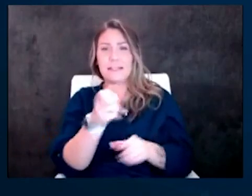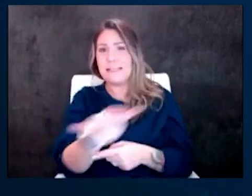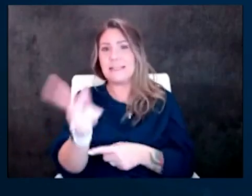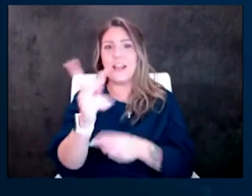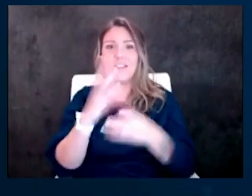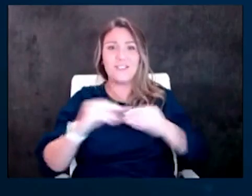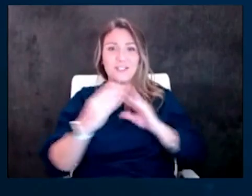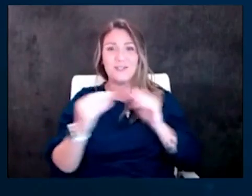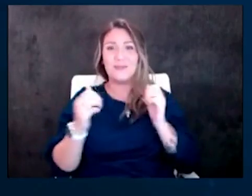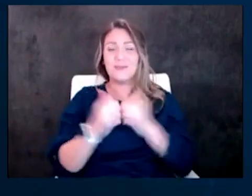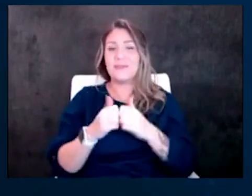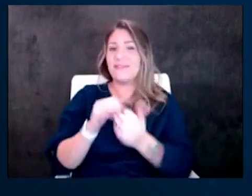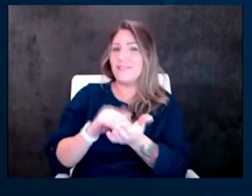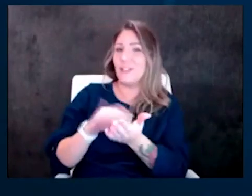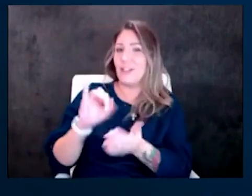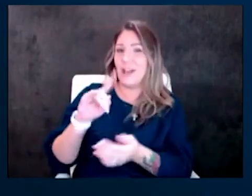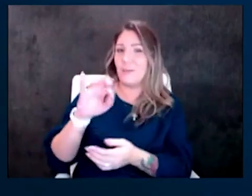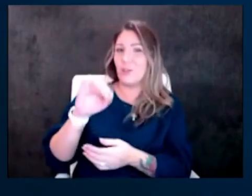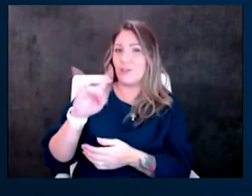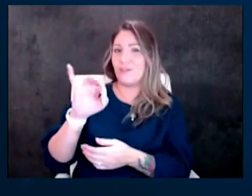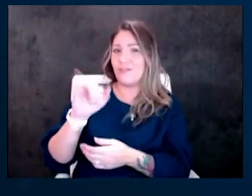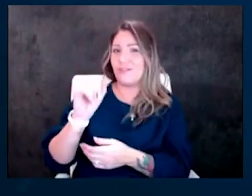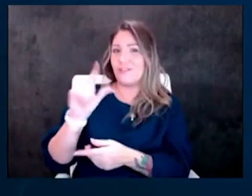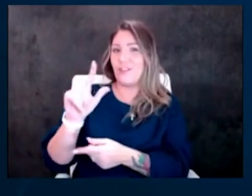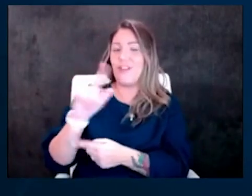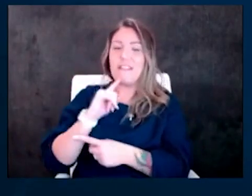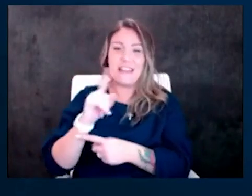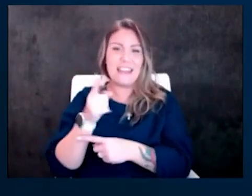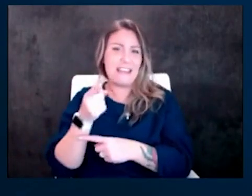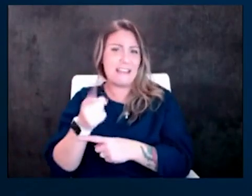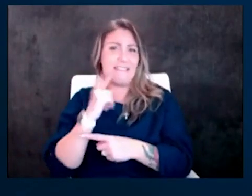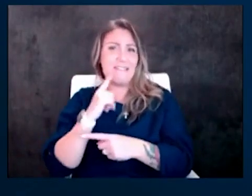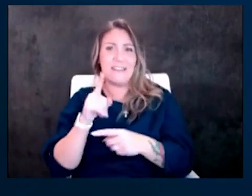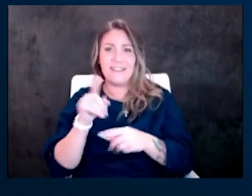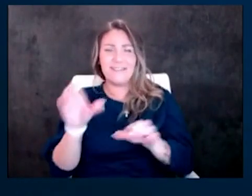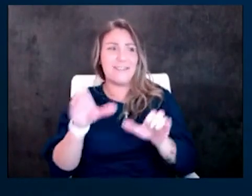and they always come through. Dr. Ebersol has performed yet another